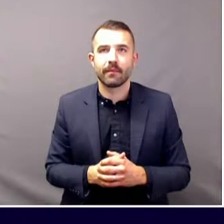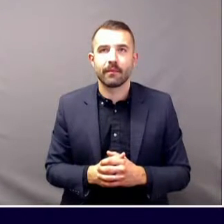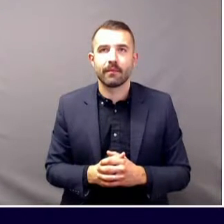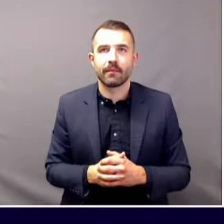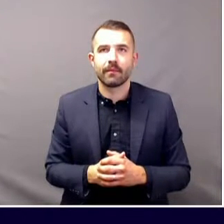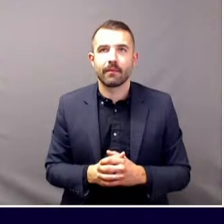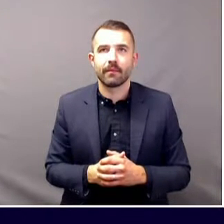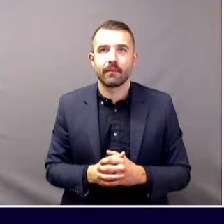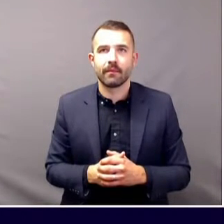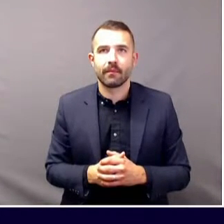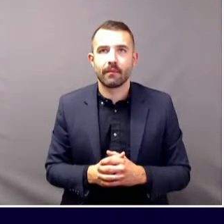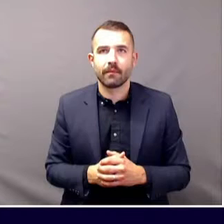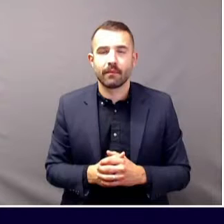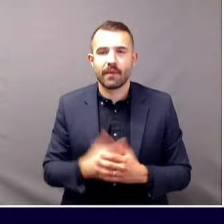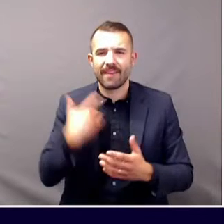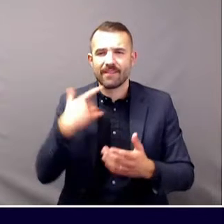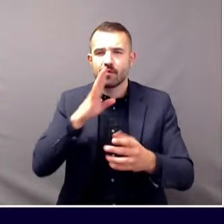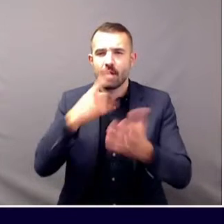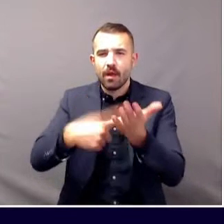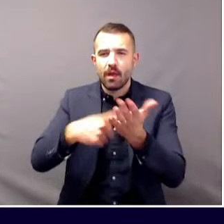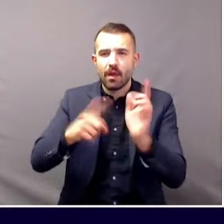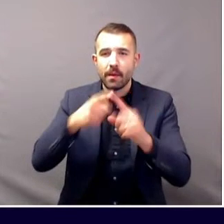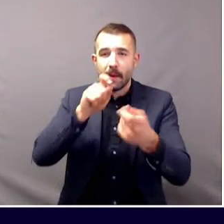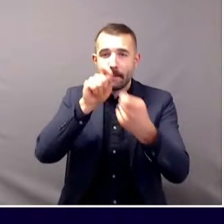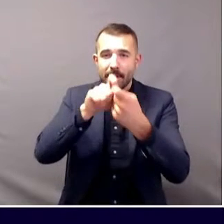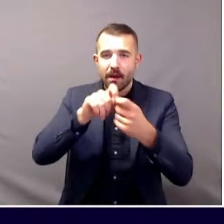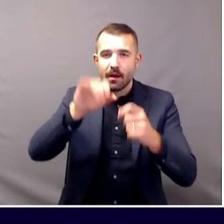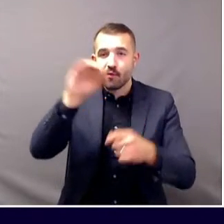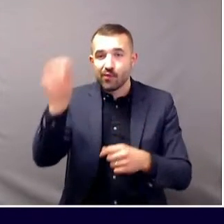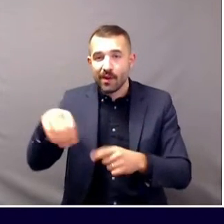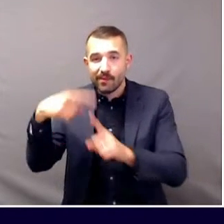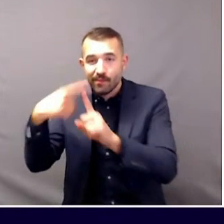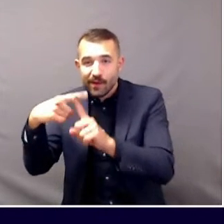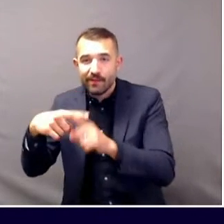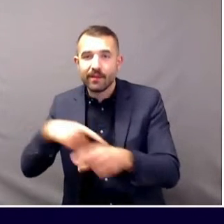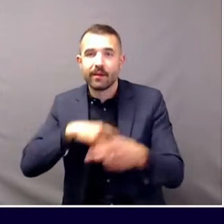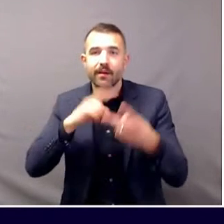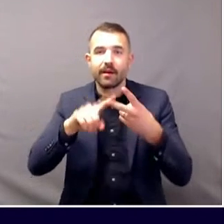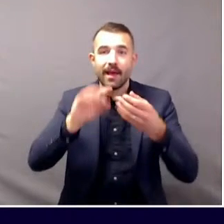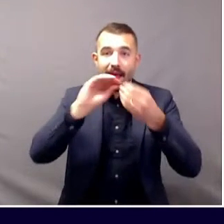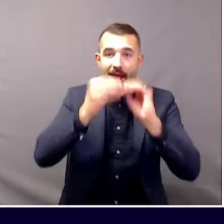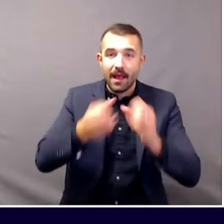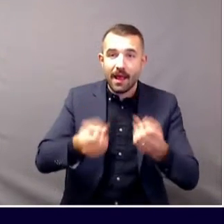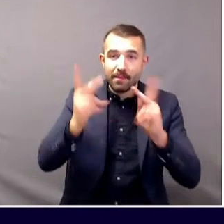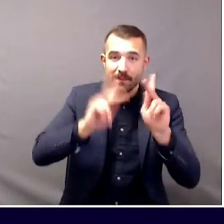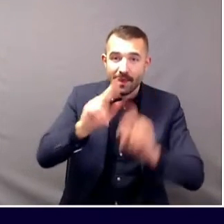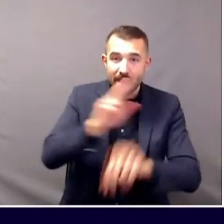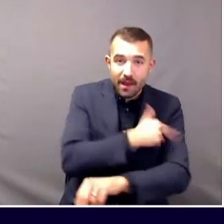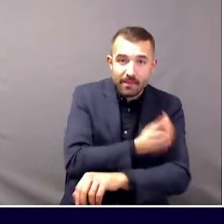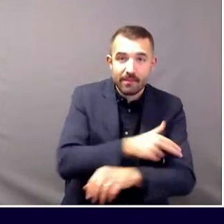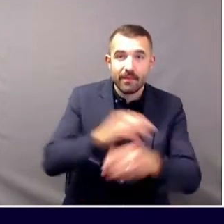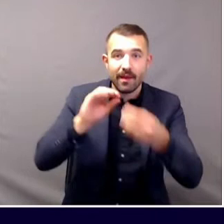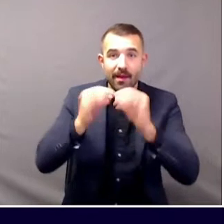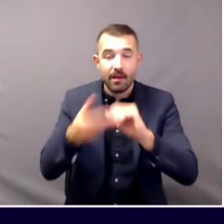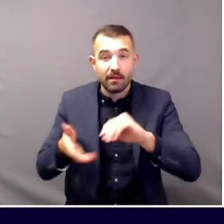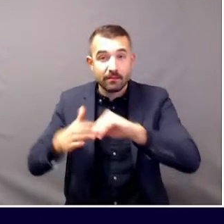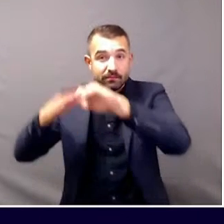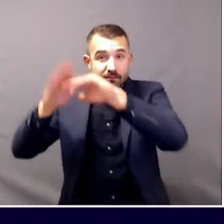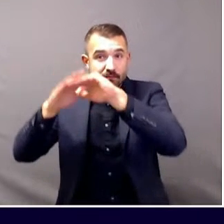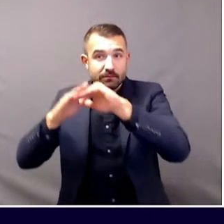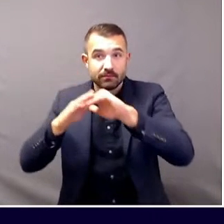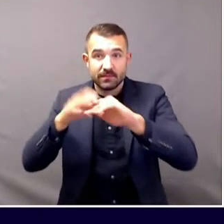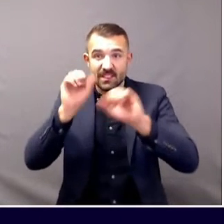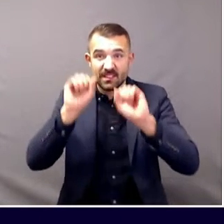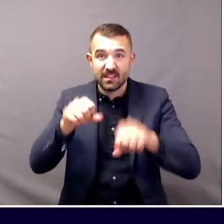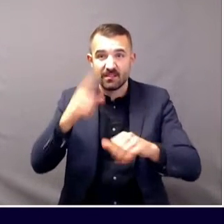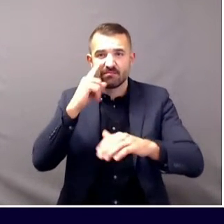positivity rate, where do you see us in 2 weeks? I'm just wondering what kind of situation we're going to be on if we keep heading in on this trajectory. And